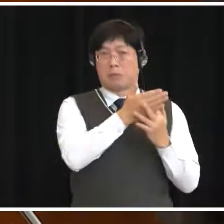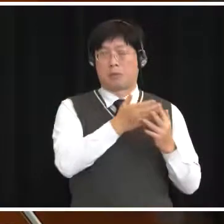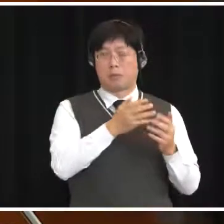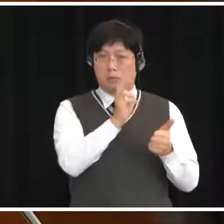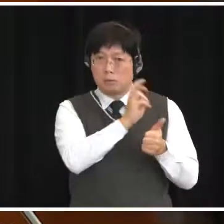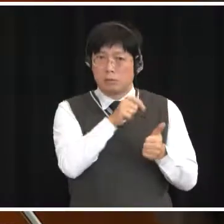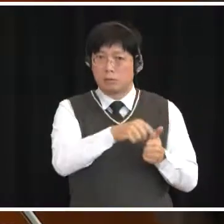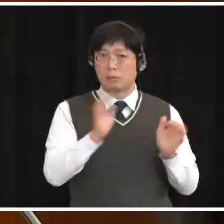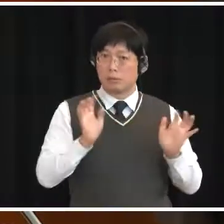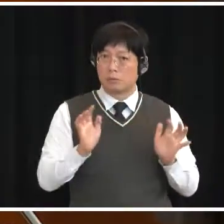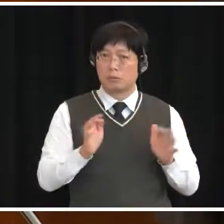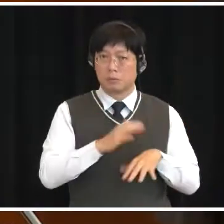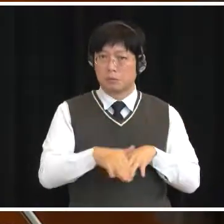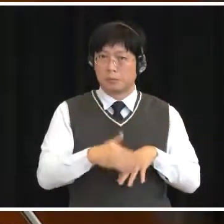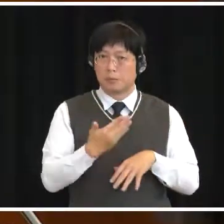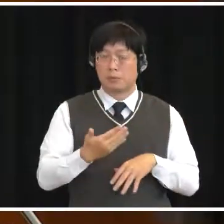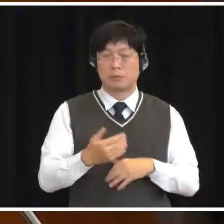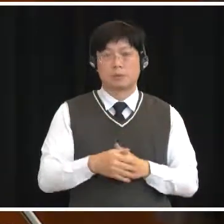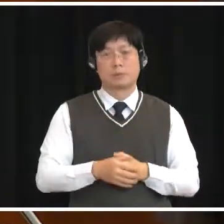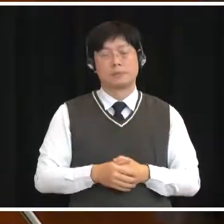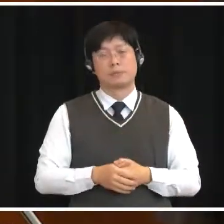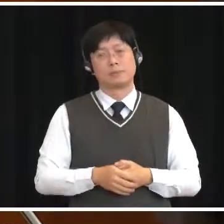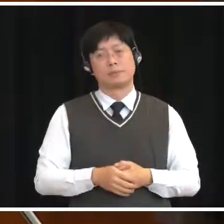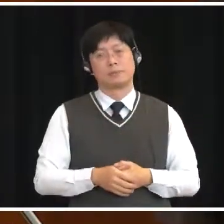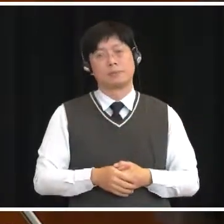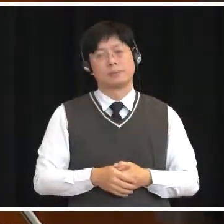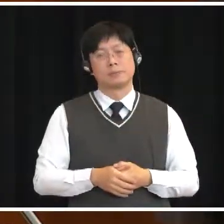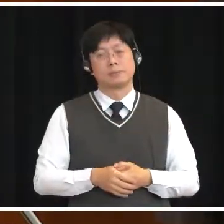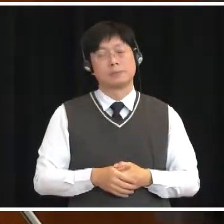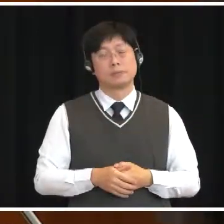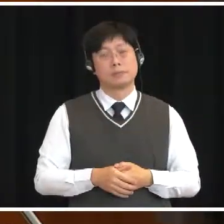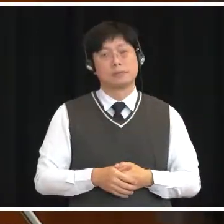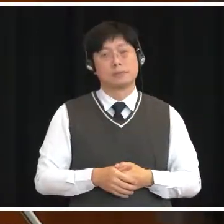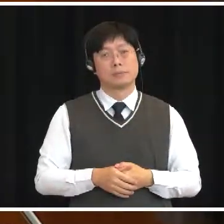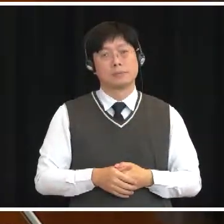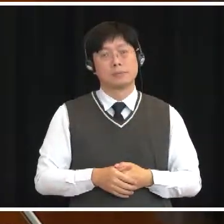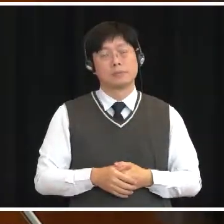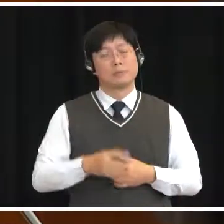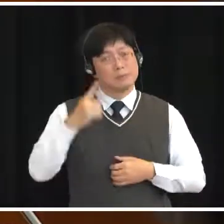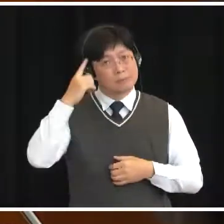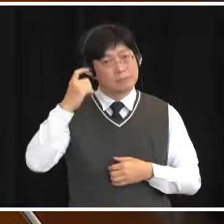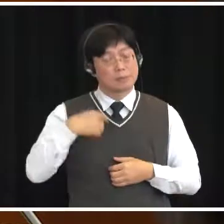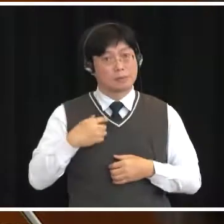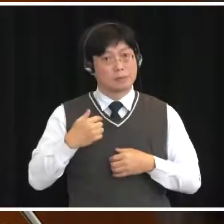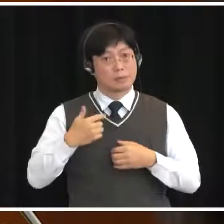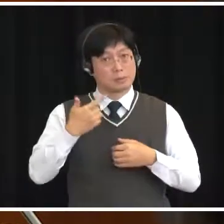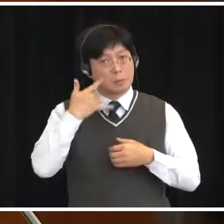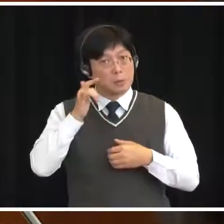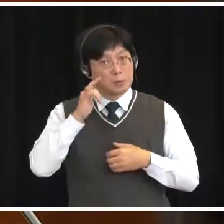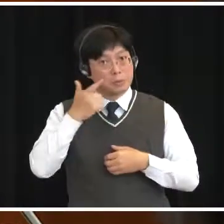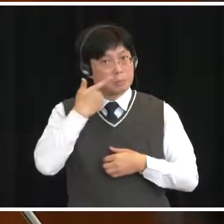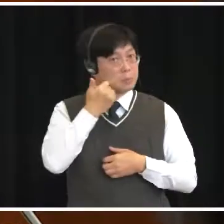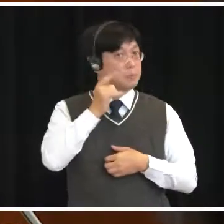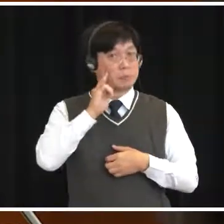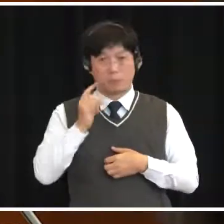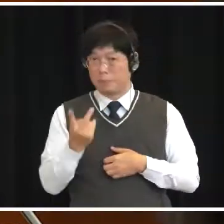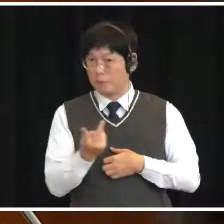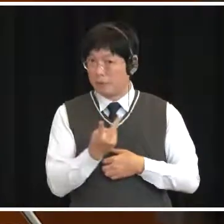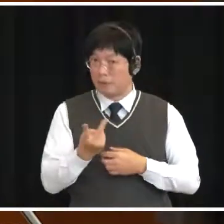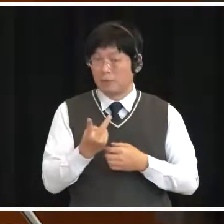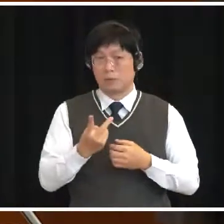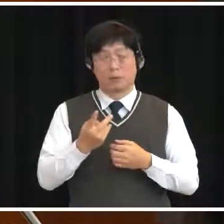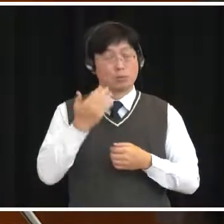We'll also look at whether one parent is influencing the other